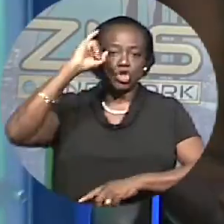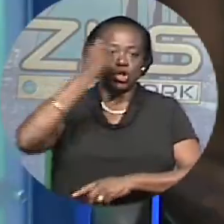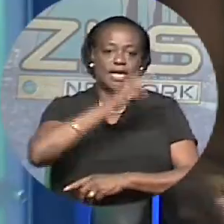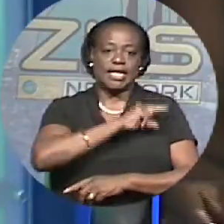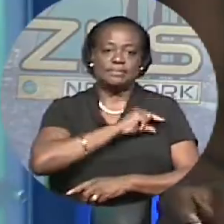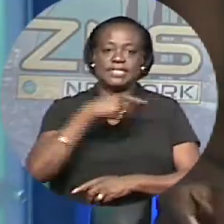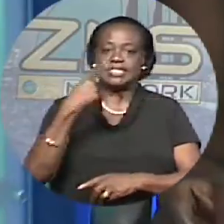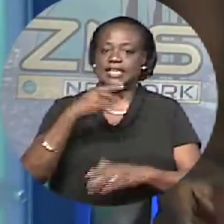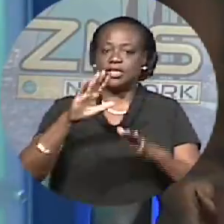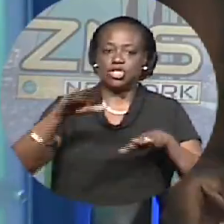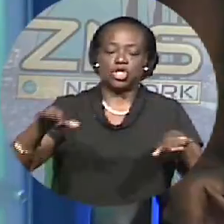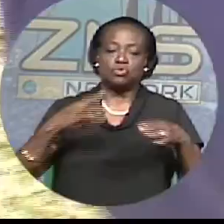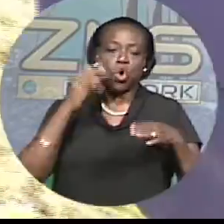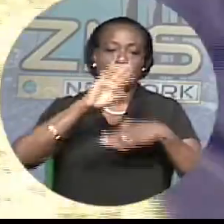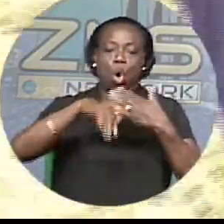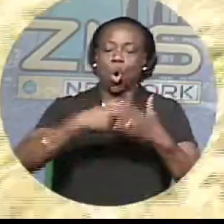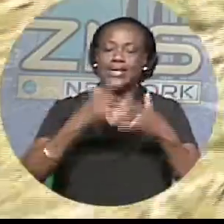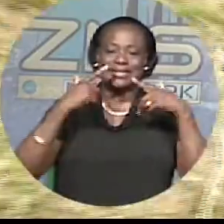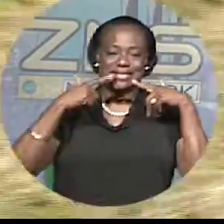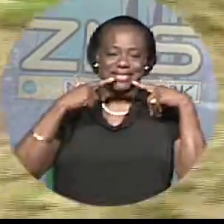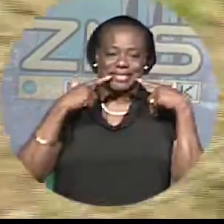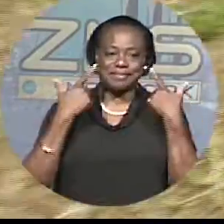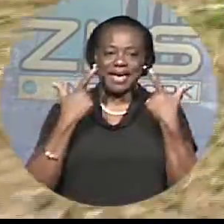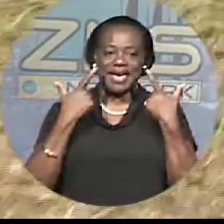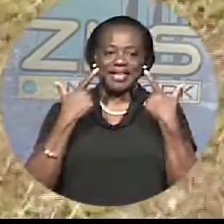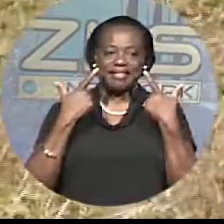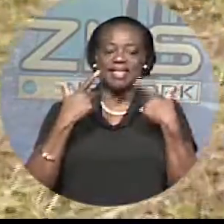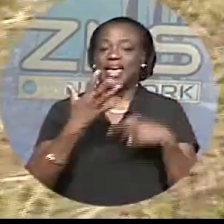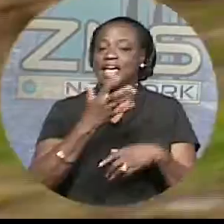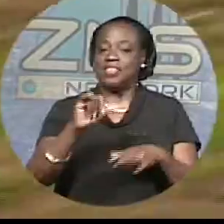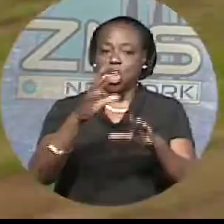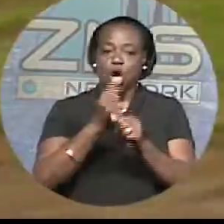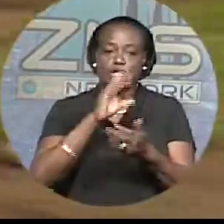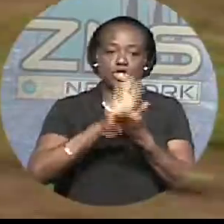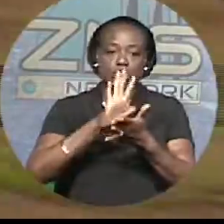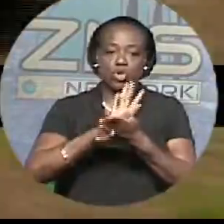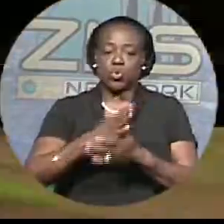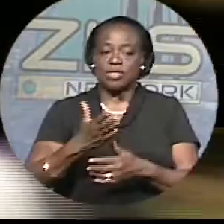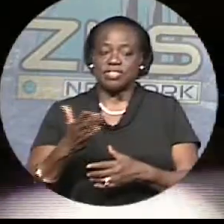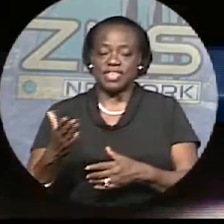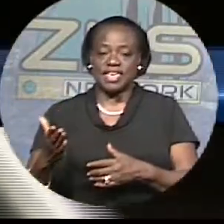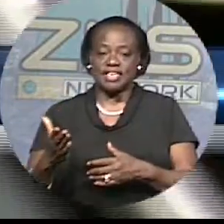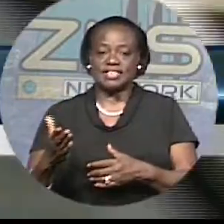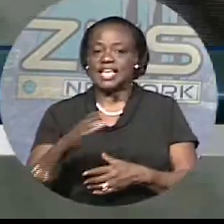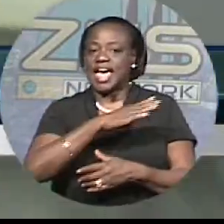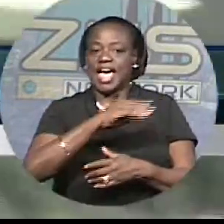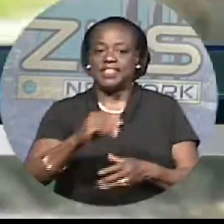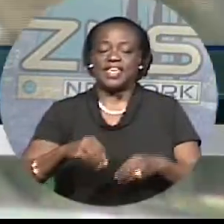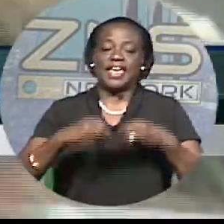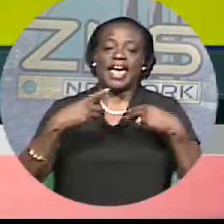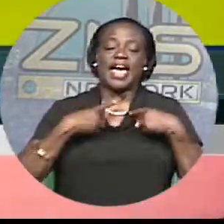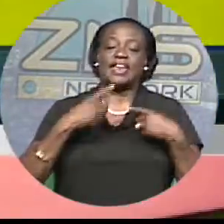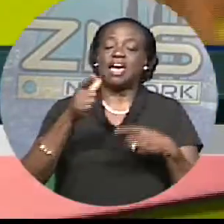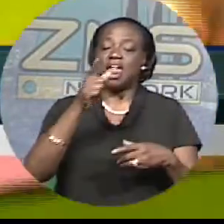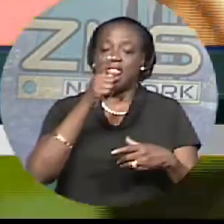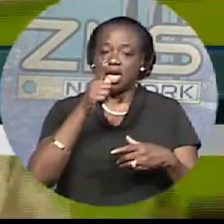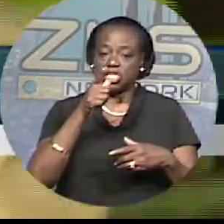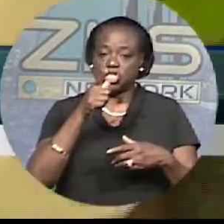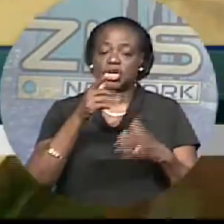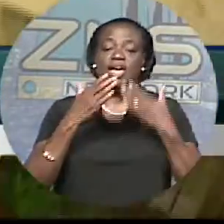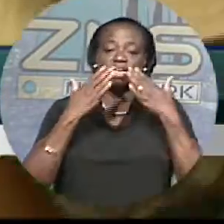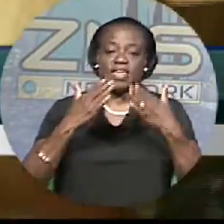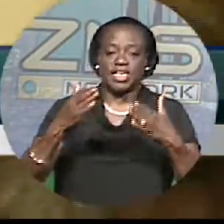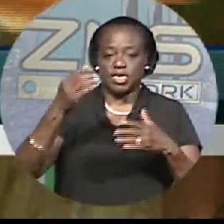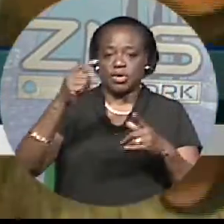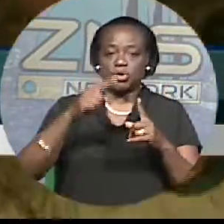all smiles. Students of the North Andros area got some much-needed school supplies and were treated to lunch, thanks to their Member of Parliament,